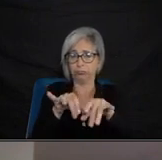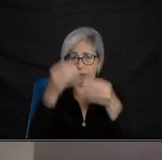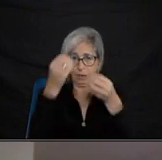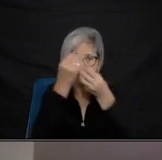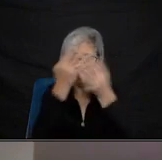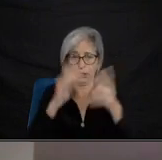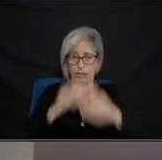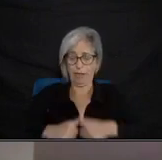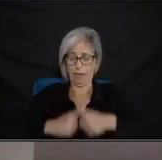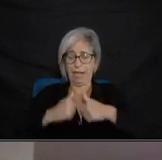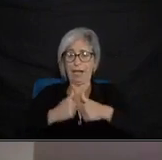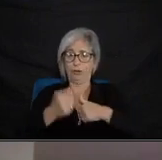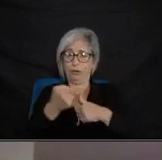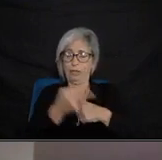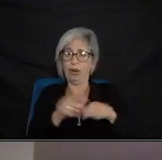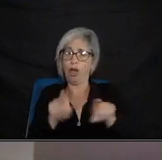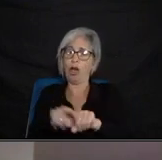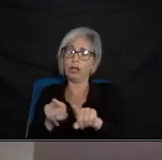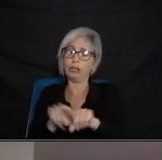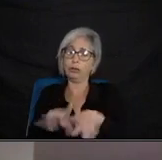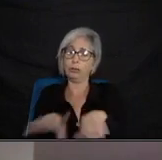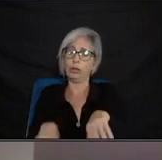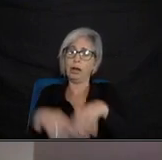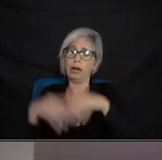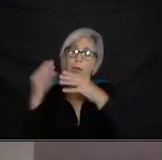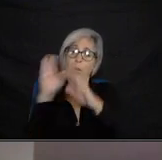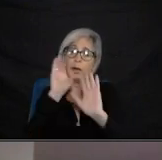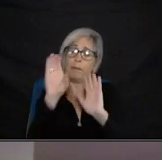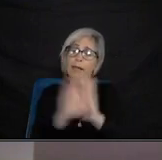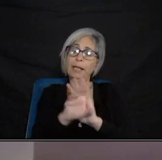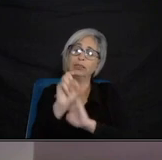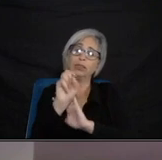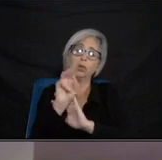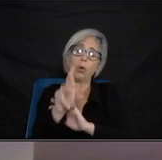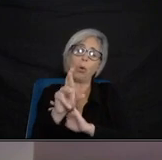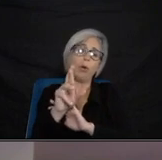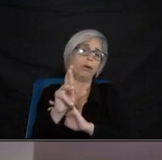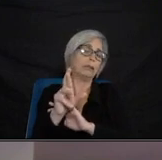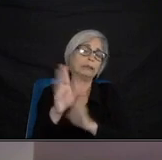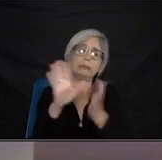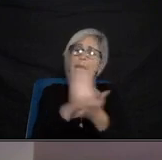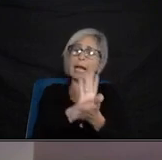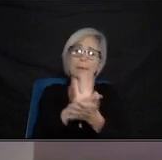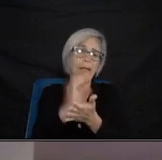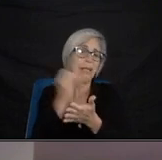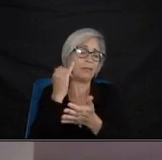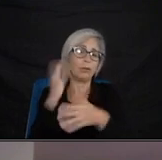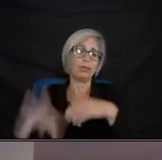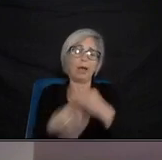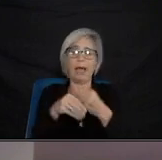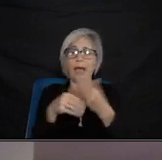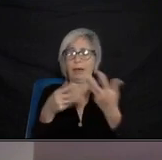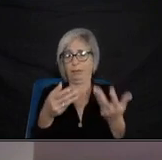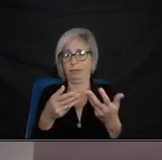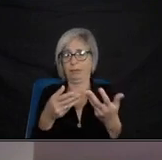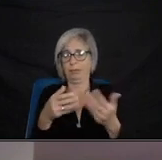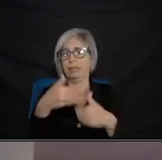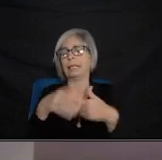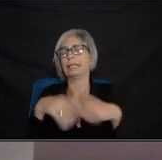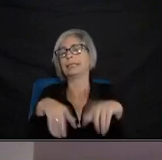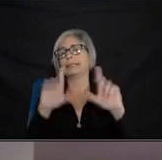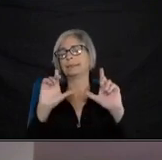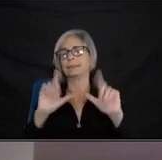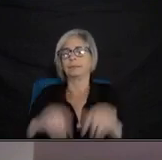address. Then you can also upload media, pictures, or if you had a document you wanted to upload. Next slide.